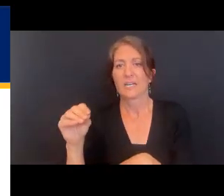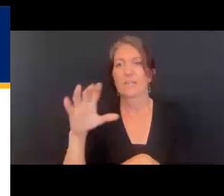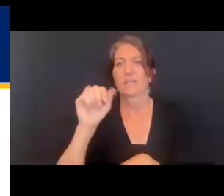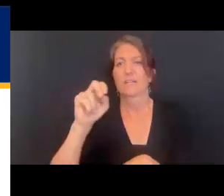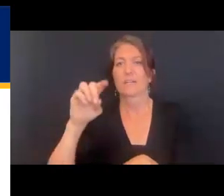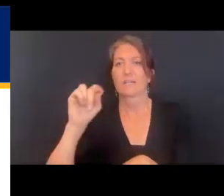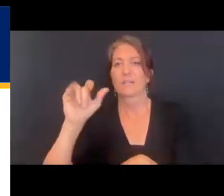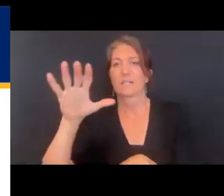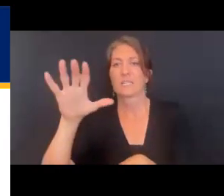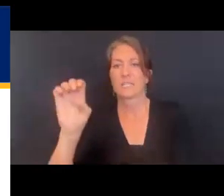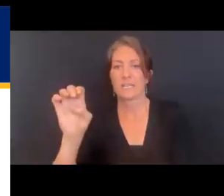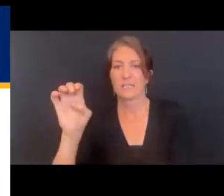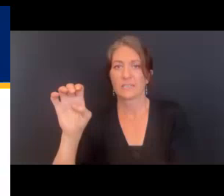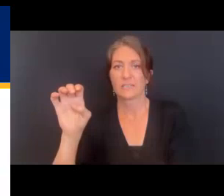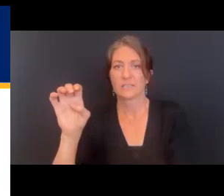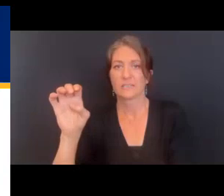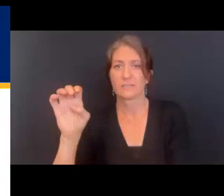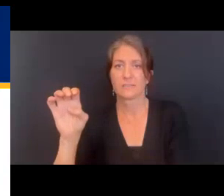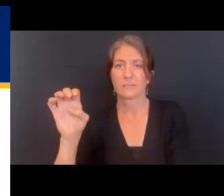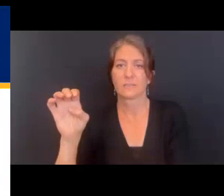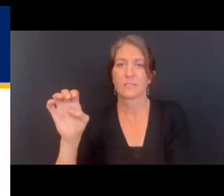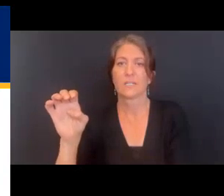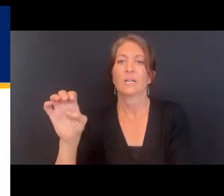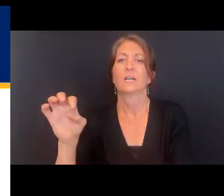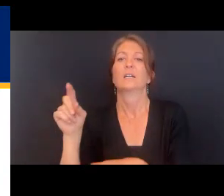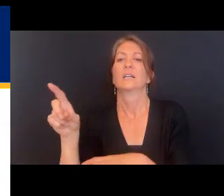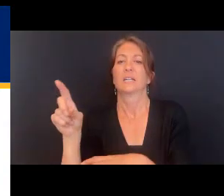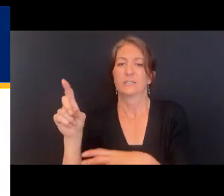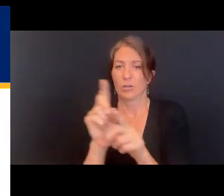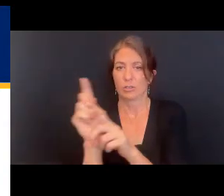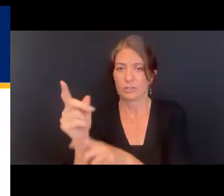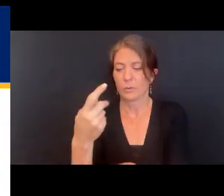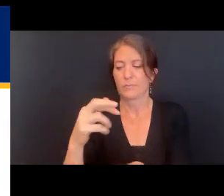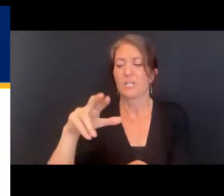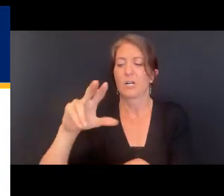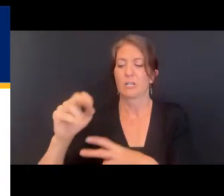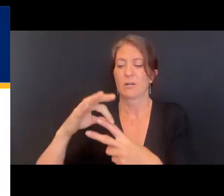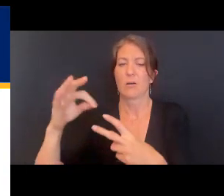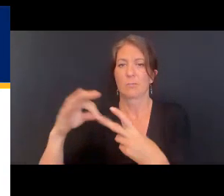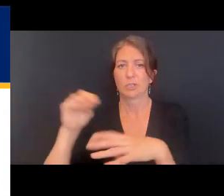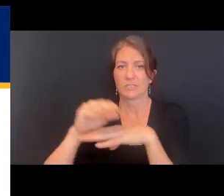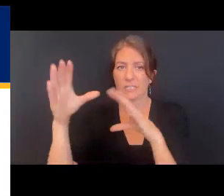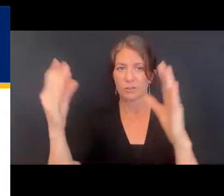a PRN, part-time options counselor. Next slide, please.